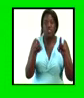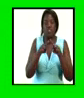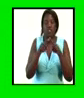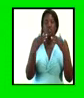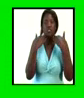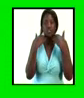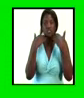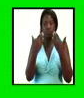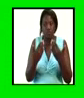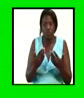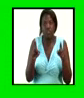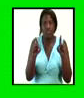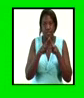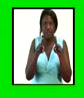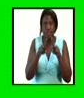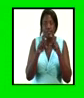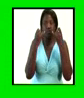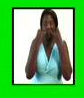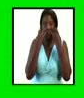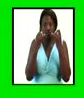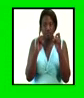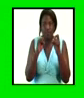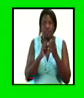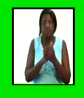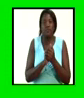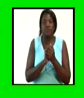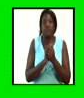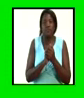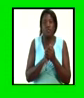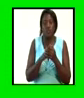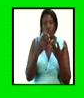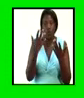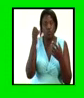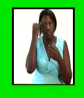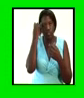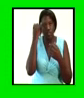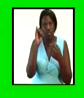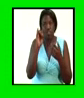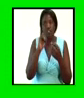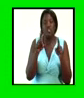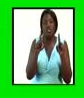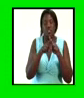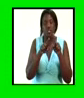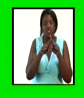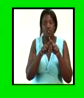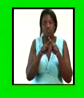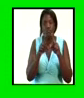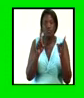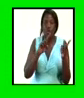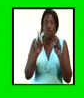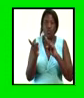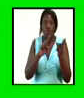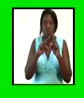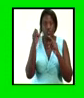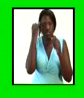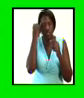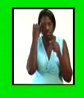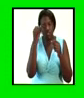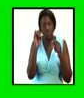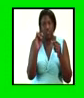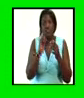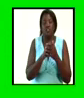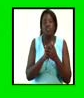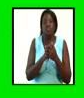related, or parallel ideas. It also indicates opposite ideas. It joins two